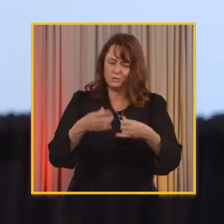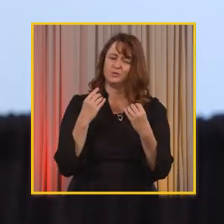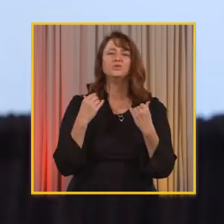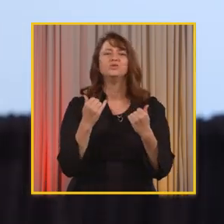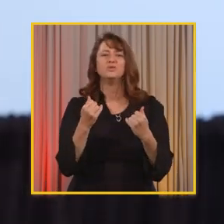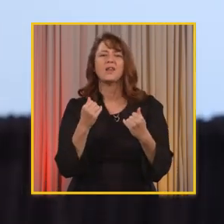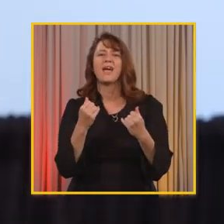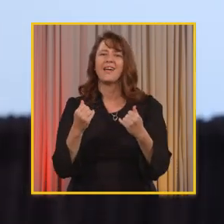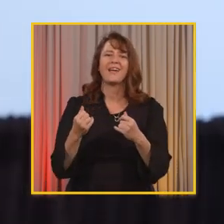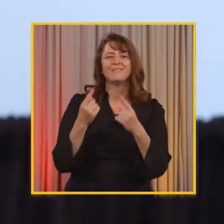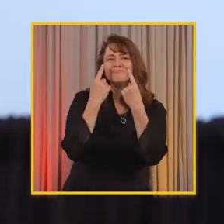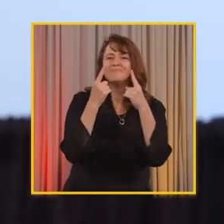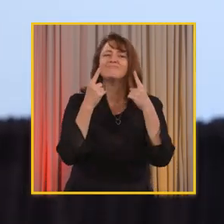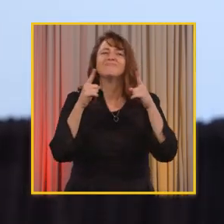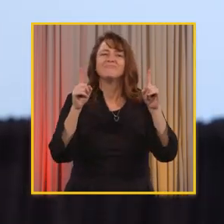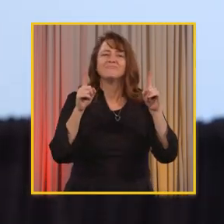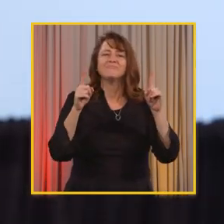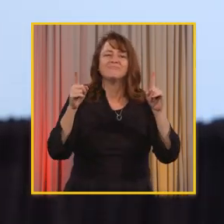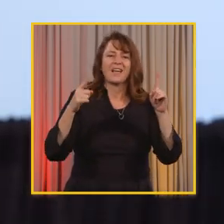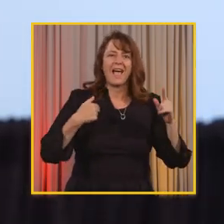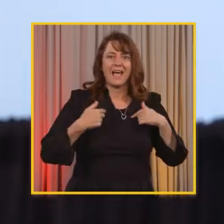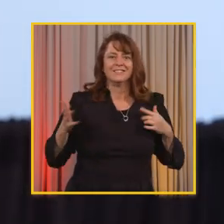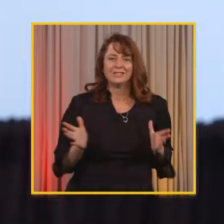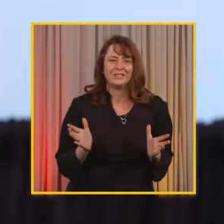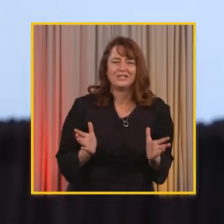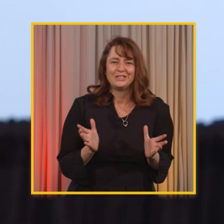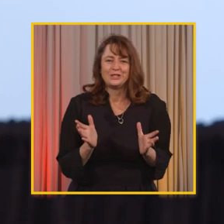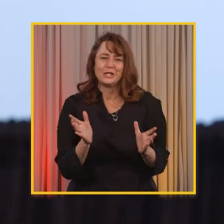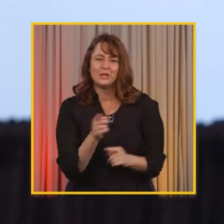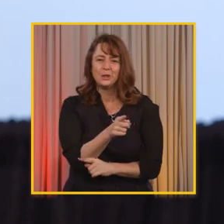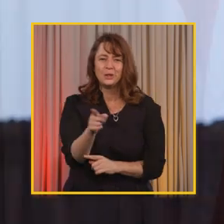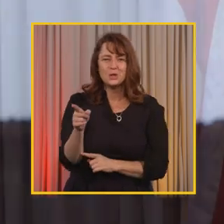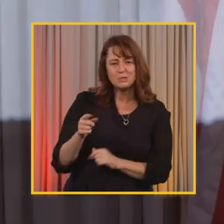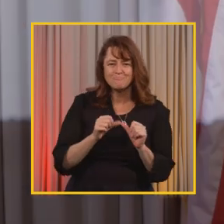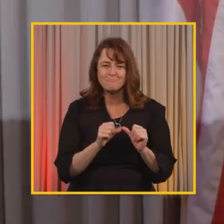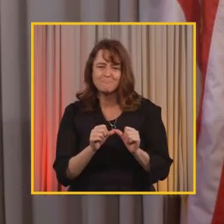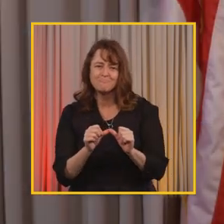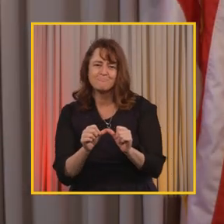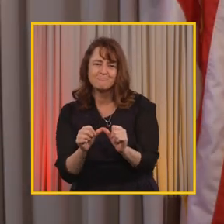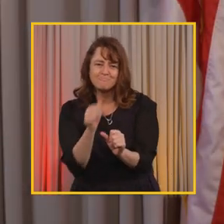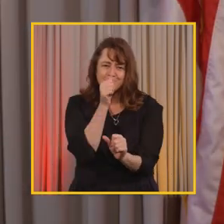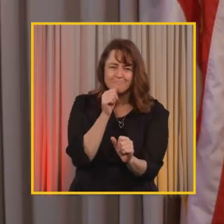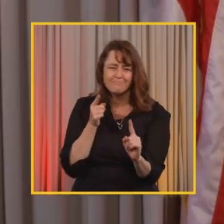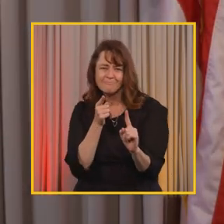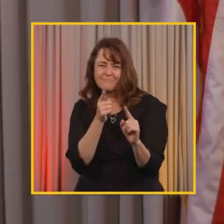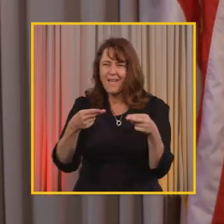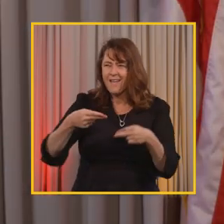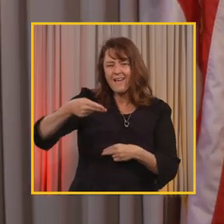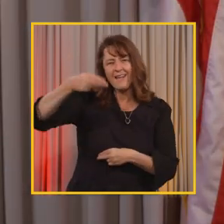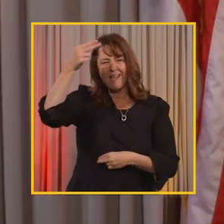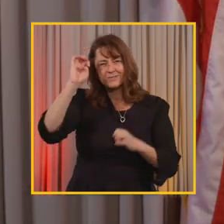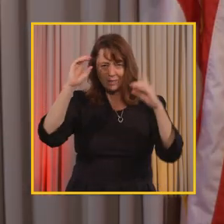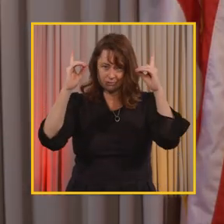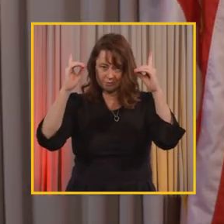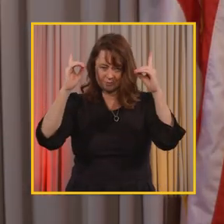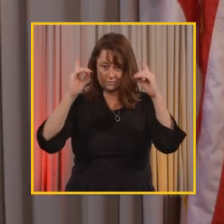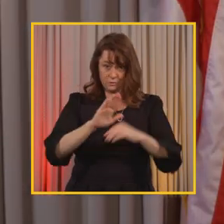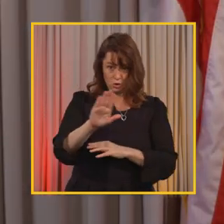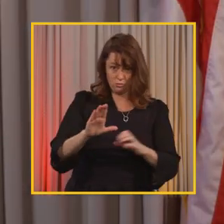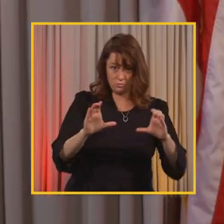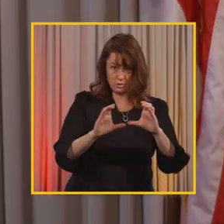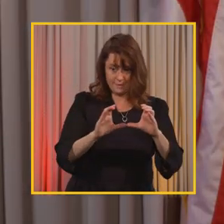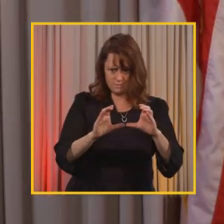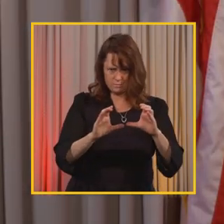Your certificate and or degree is something that you will always have to rely on. I especially want to thank all of our